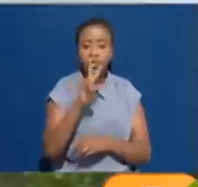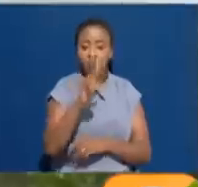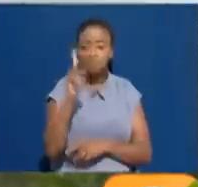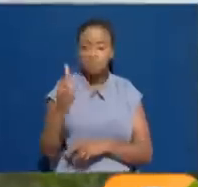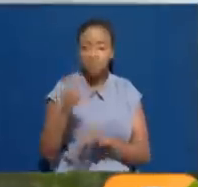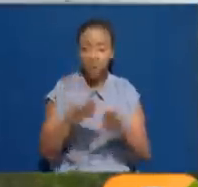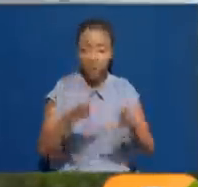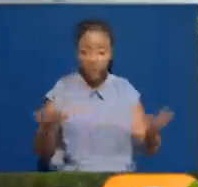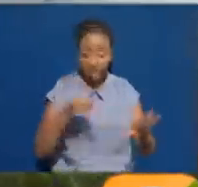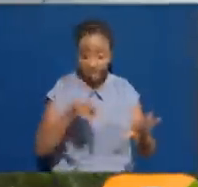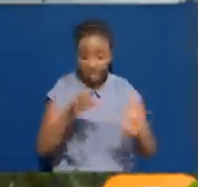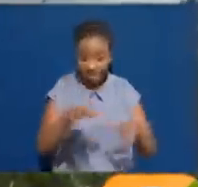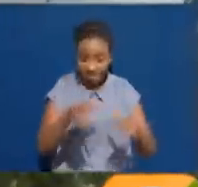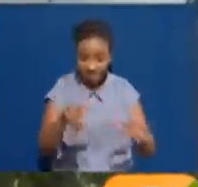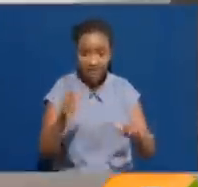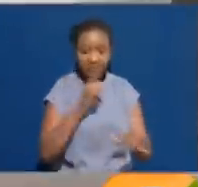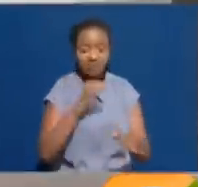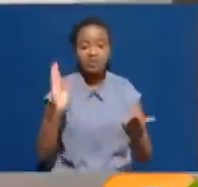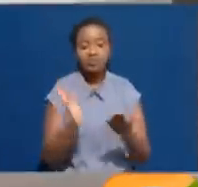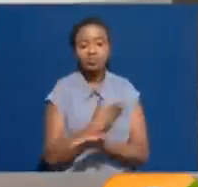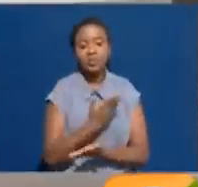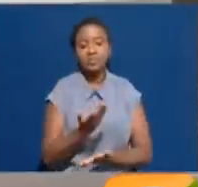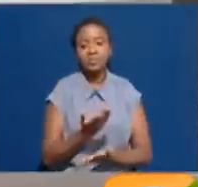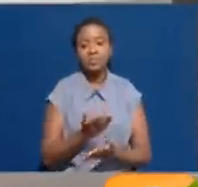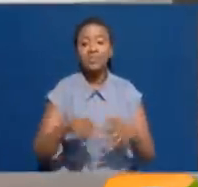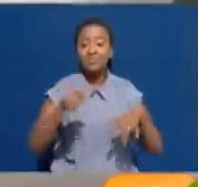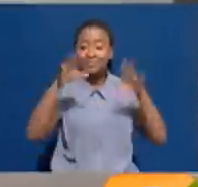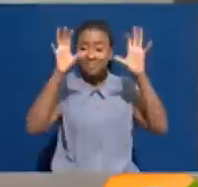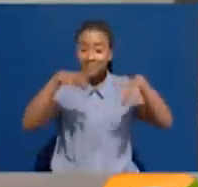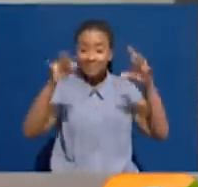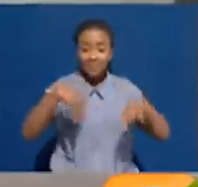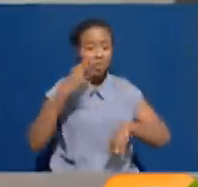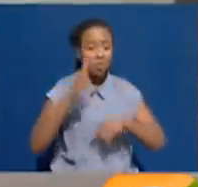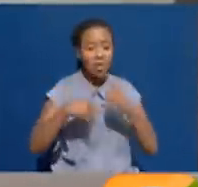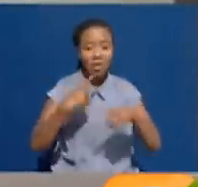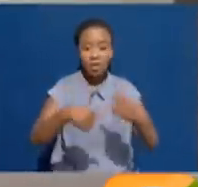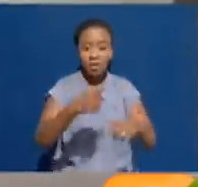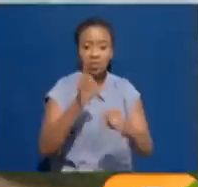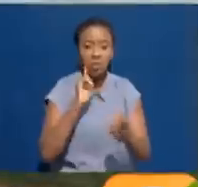of agricultural farmland have been destroyed. The rains are set to continue until